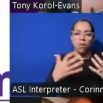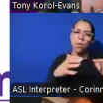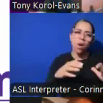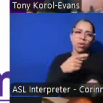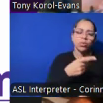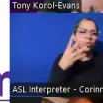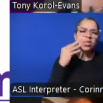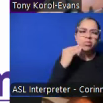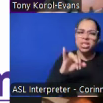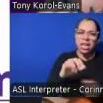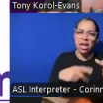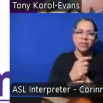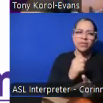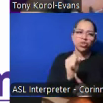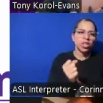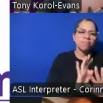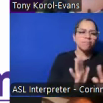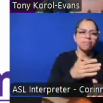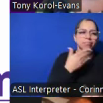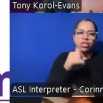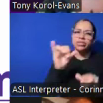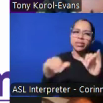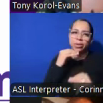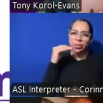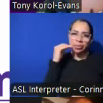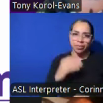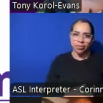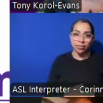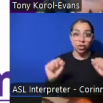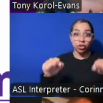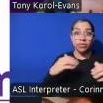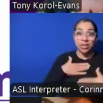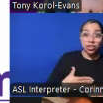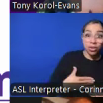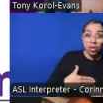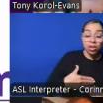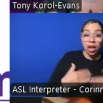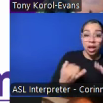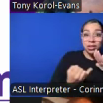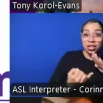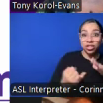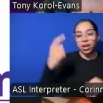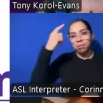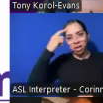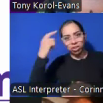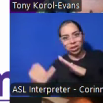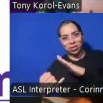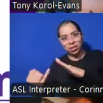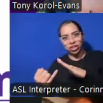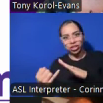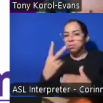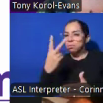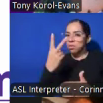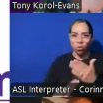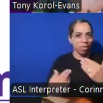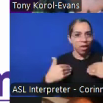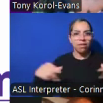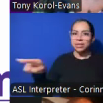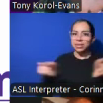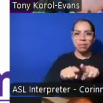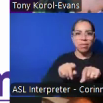right? So, isolation can be both physical isolation and mental isolation. Both of them have the same effect. They make